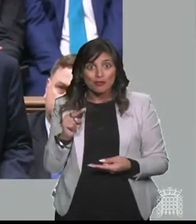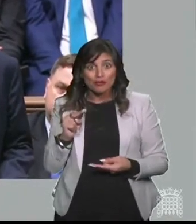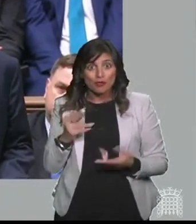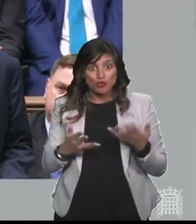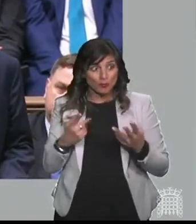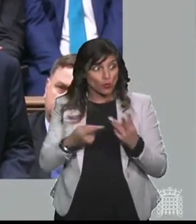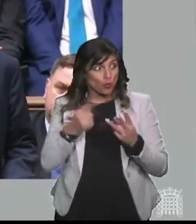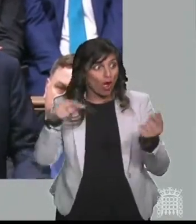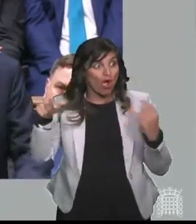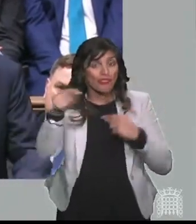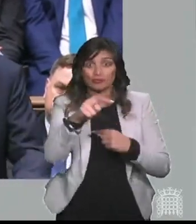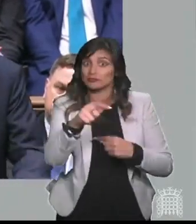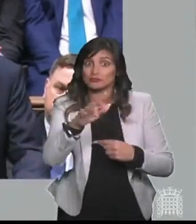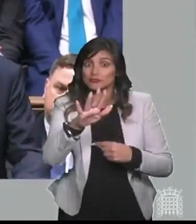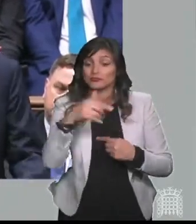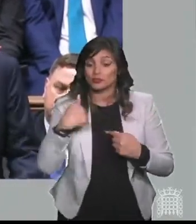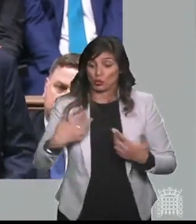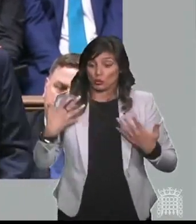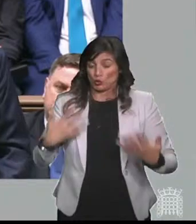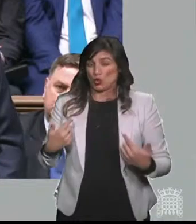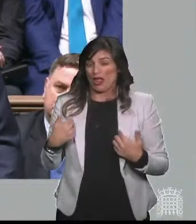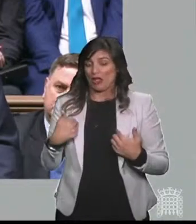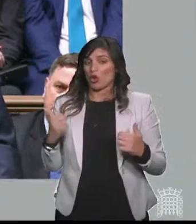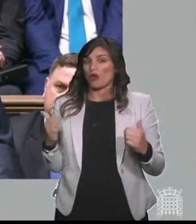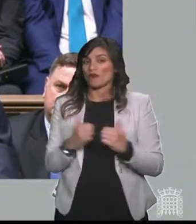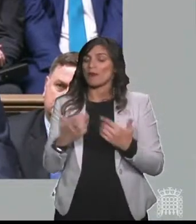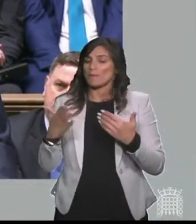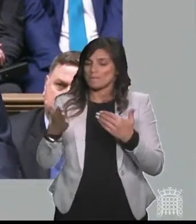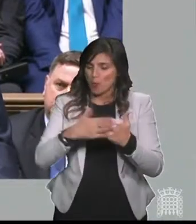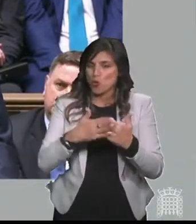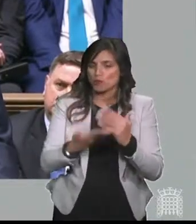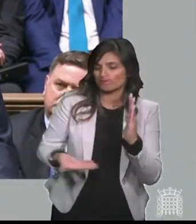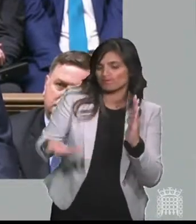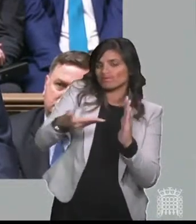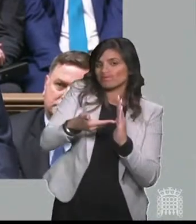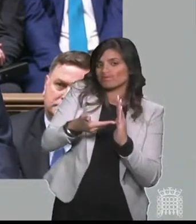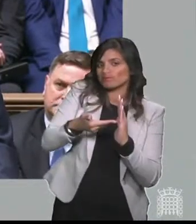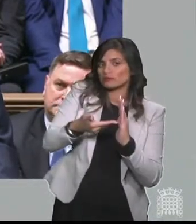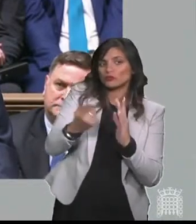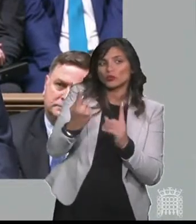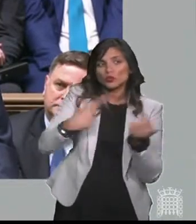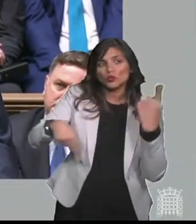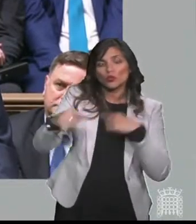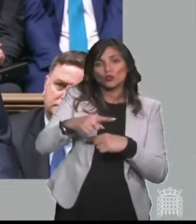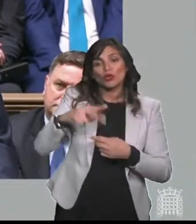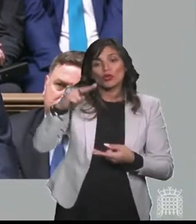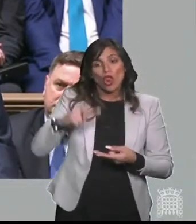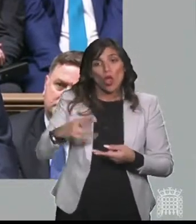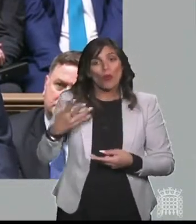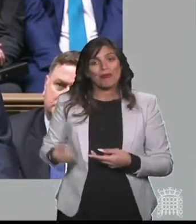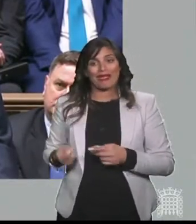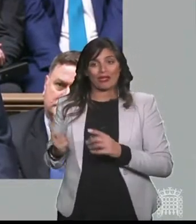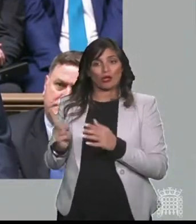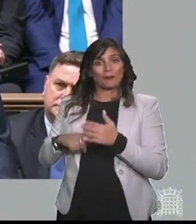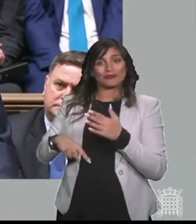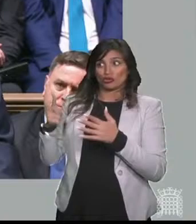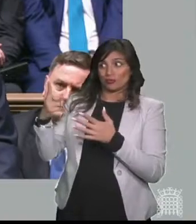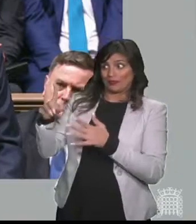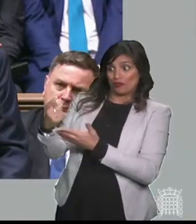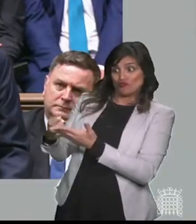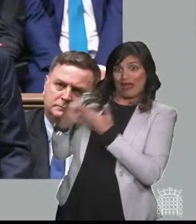group. Today, I confirm we'll go further and accept the Low Pay Commission recommendation to increase the national living wage